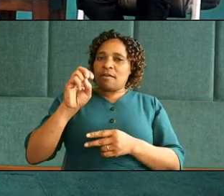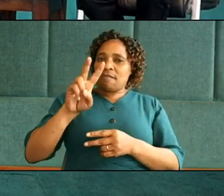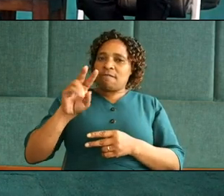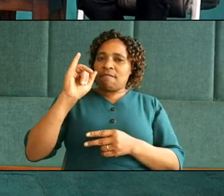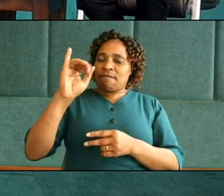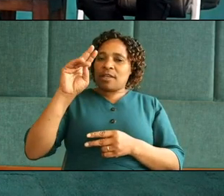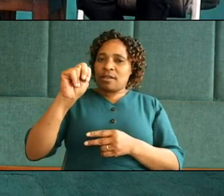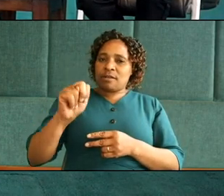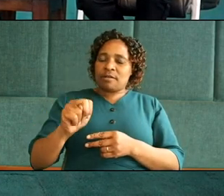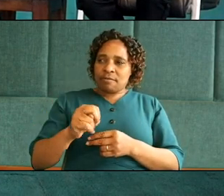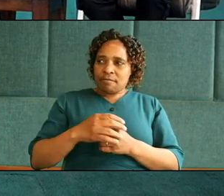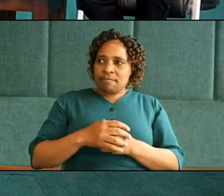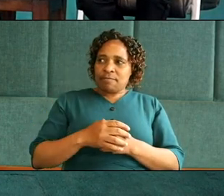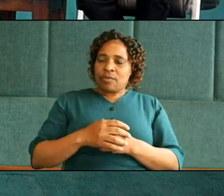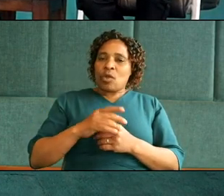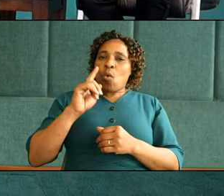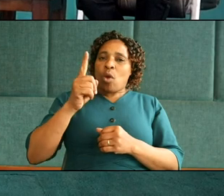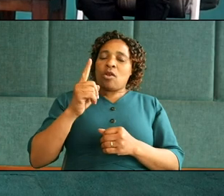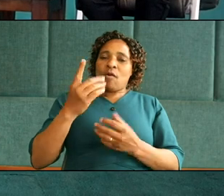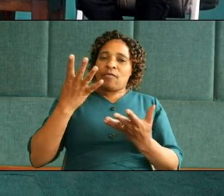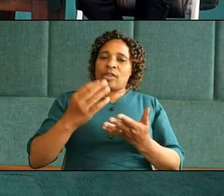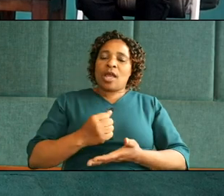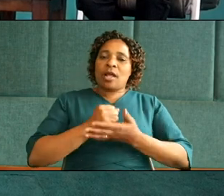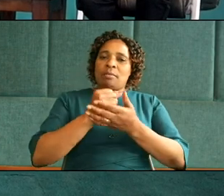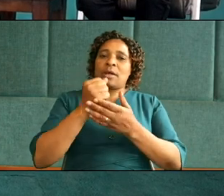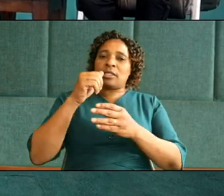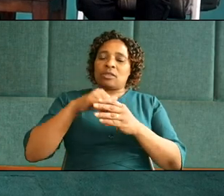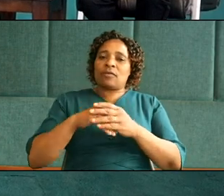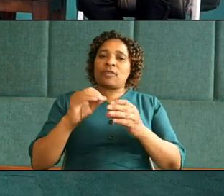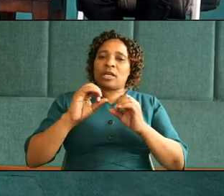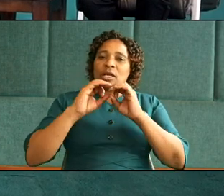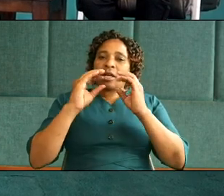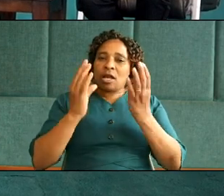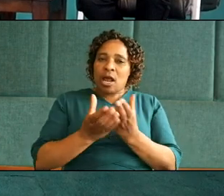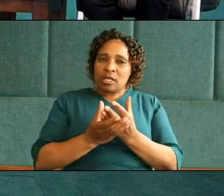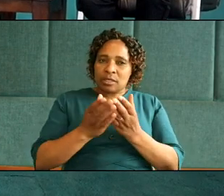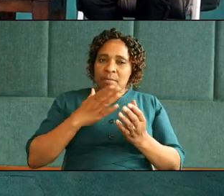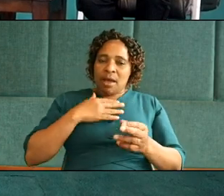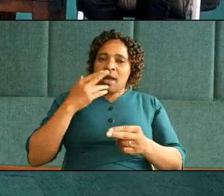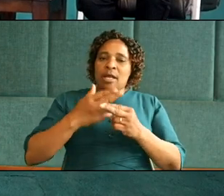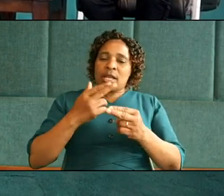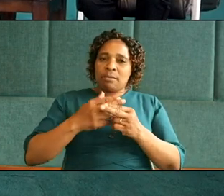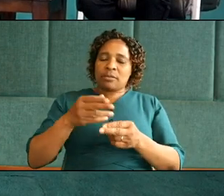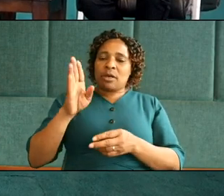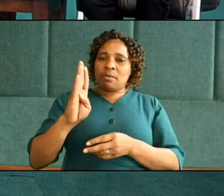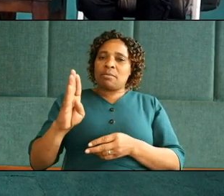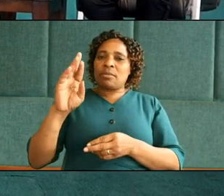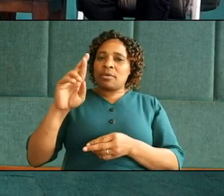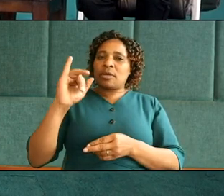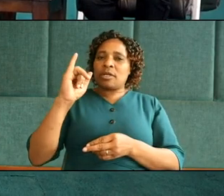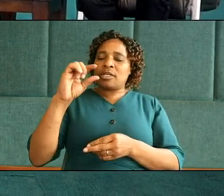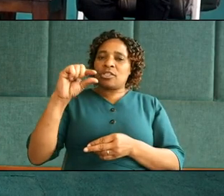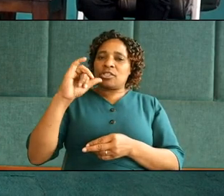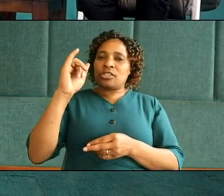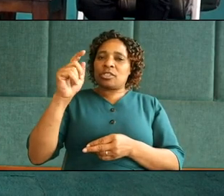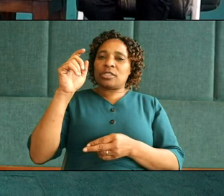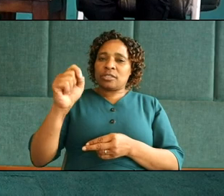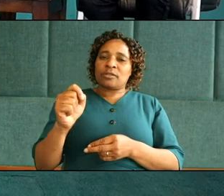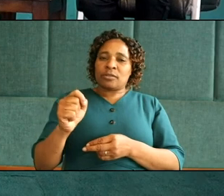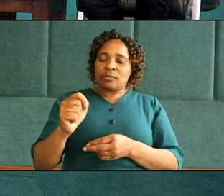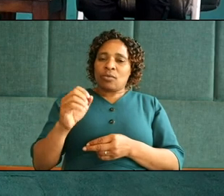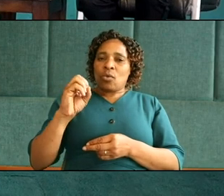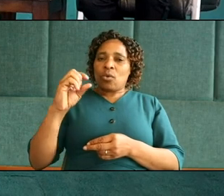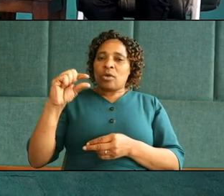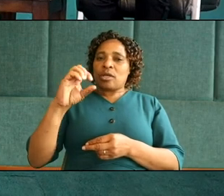one of the facilitators of the class. Thank you. And my name is Brigitte Ogega. I'll be your moderator for today. So